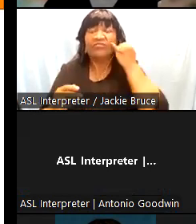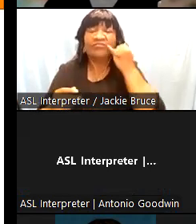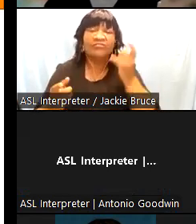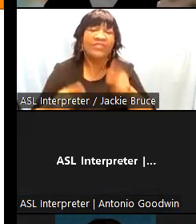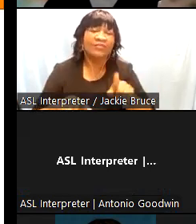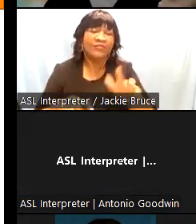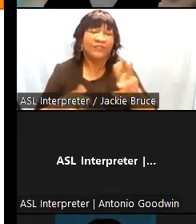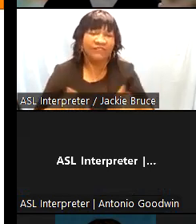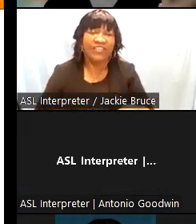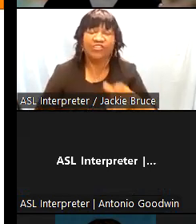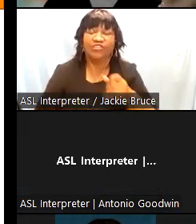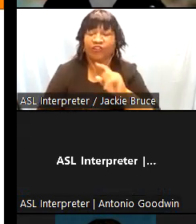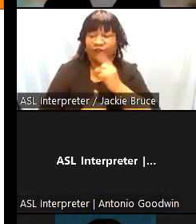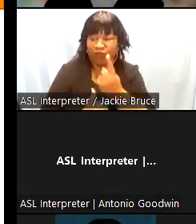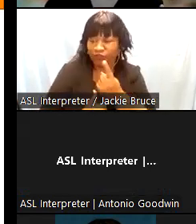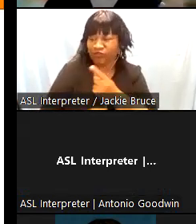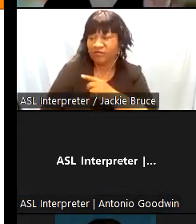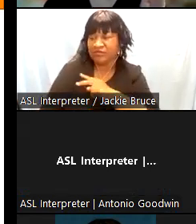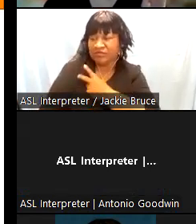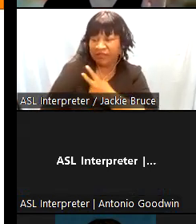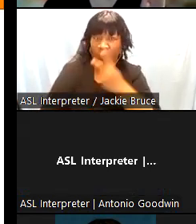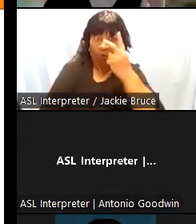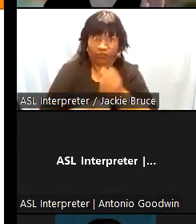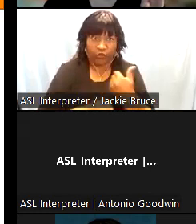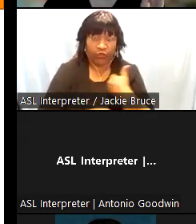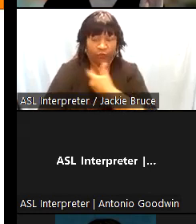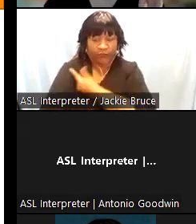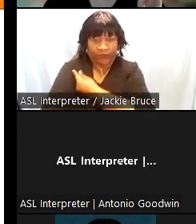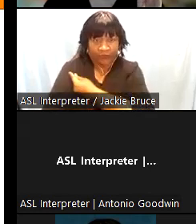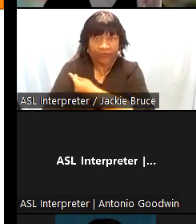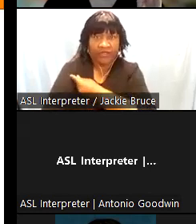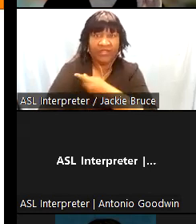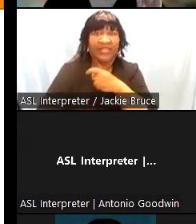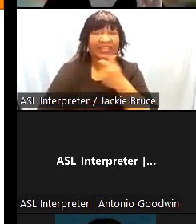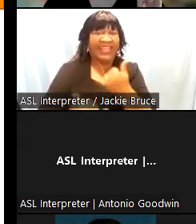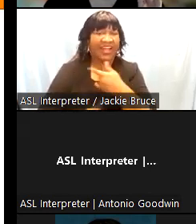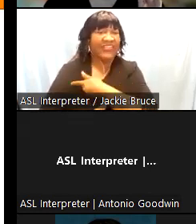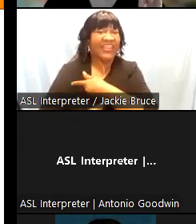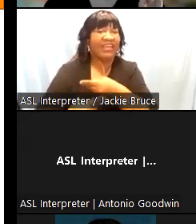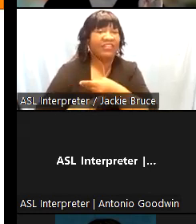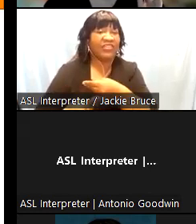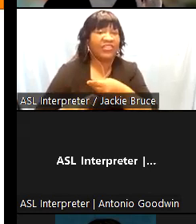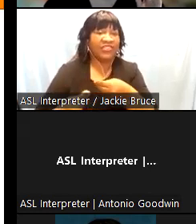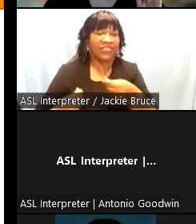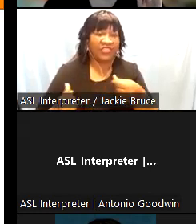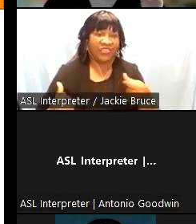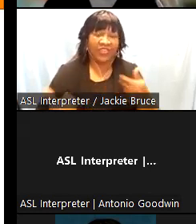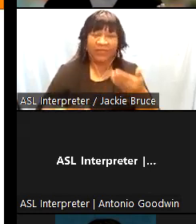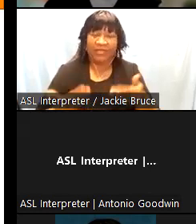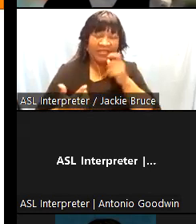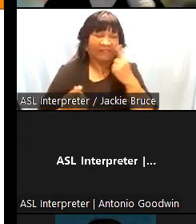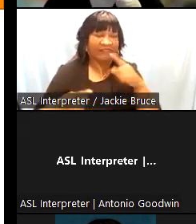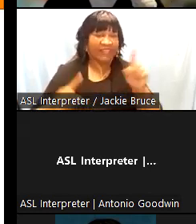your primary series a year ago, that vaccine is probably waning and may not be as effective,